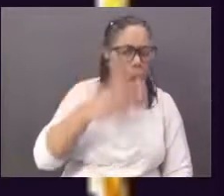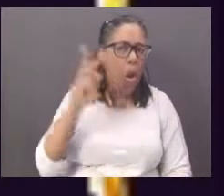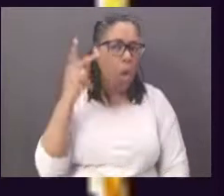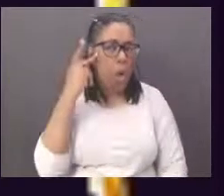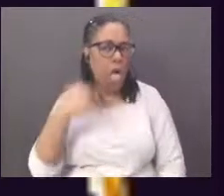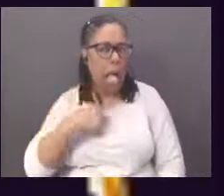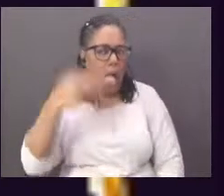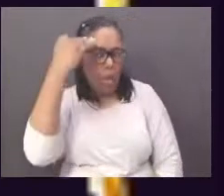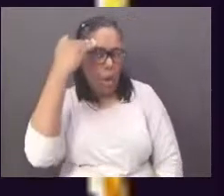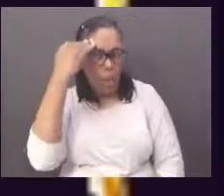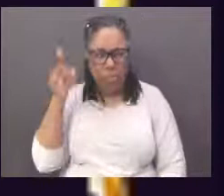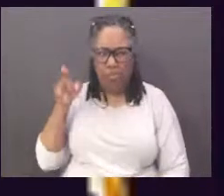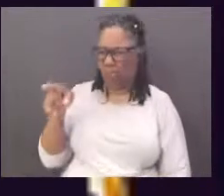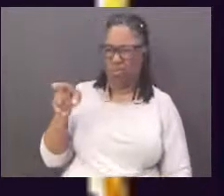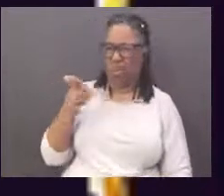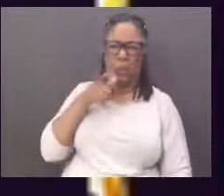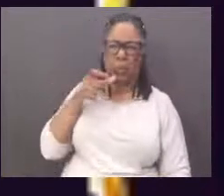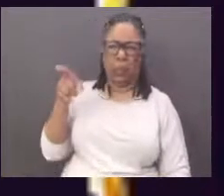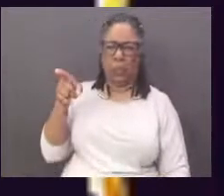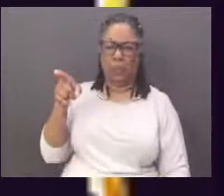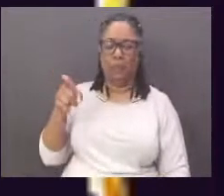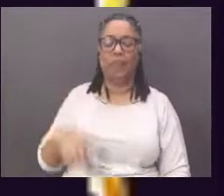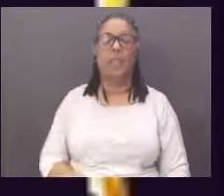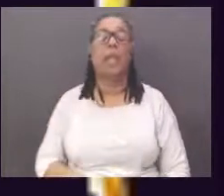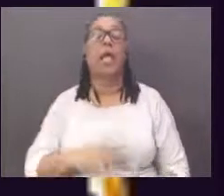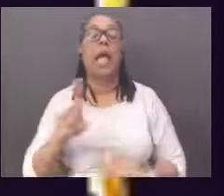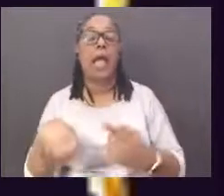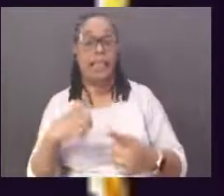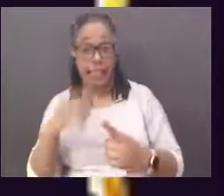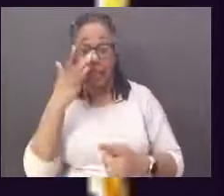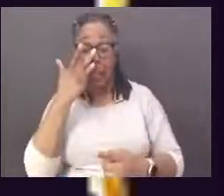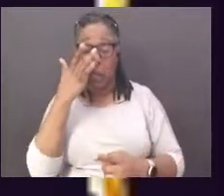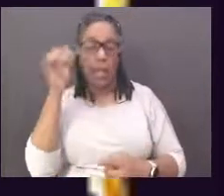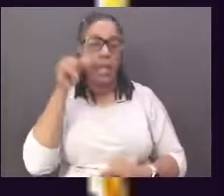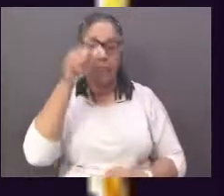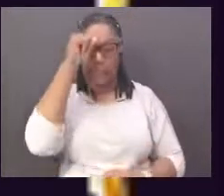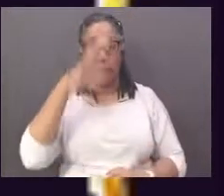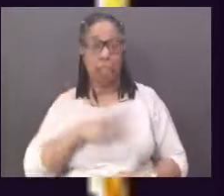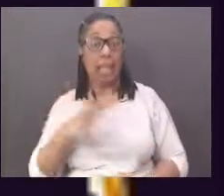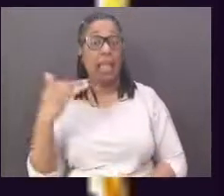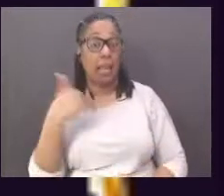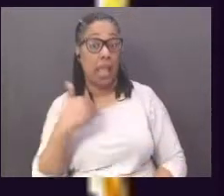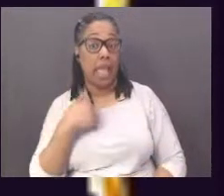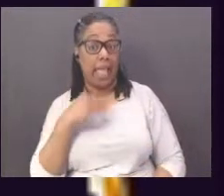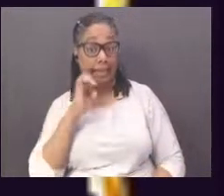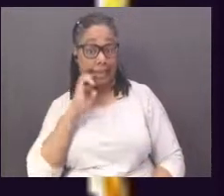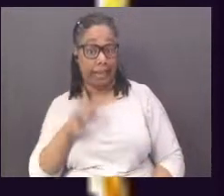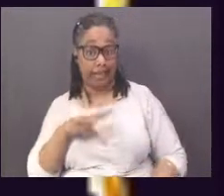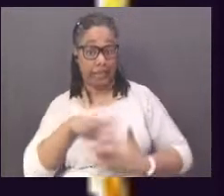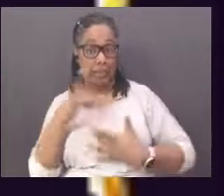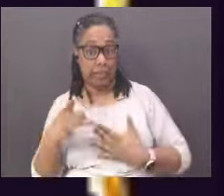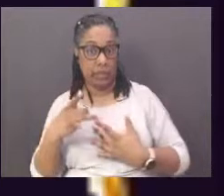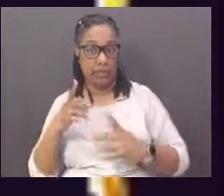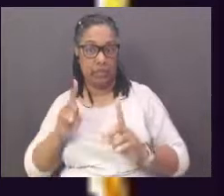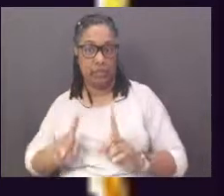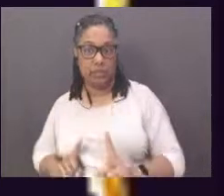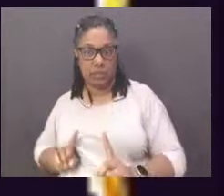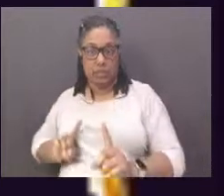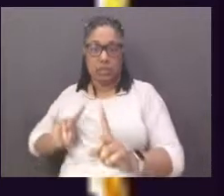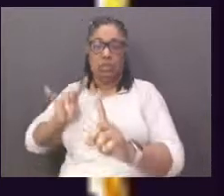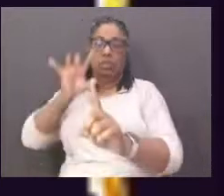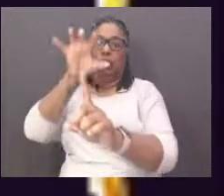man in whom the evil spirit was leaped on them, overpowered them, and prevailed against them so that they fled out of that